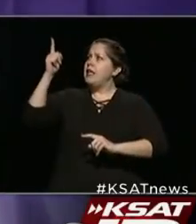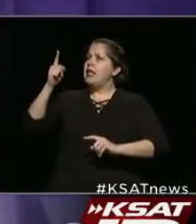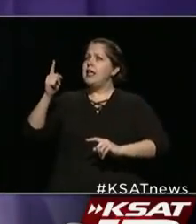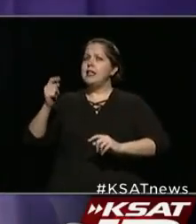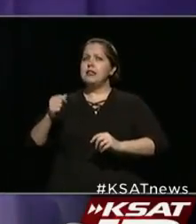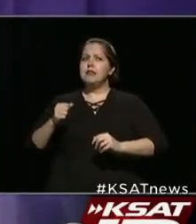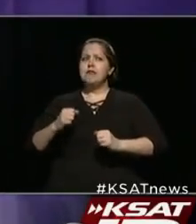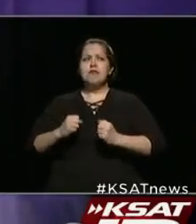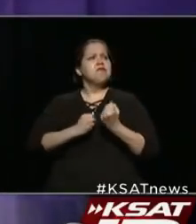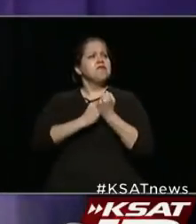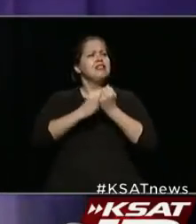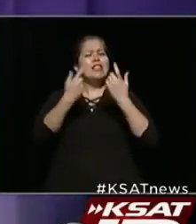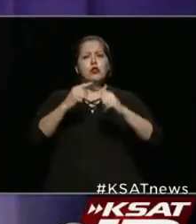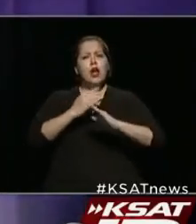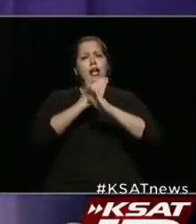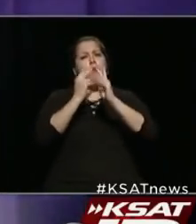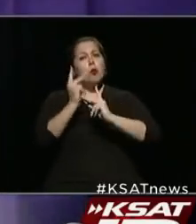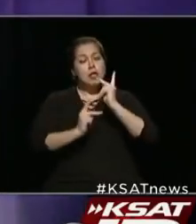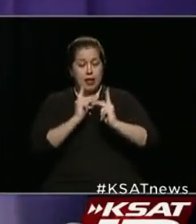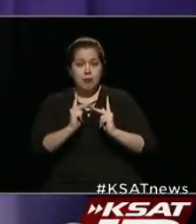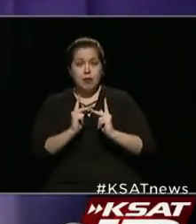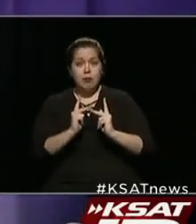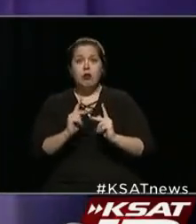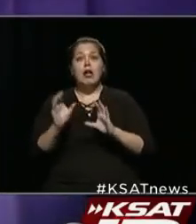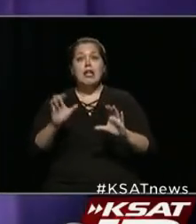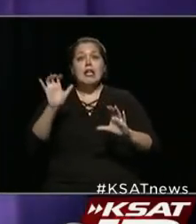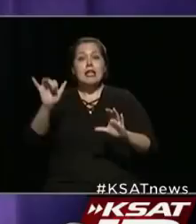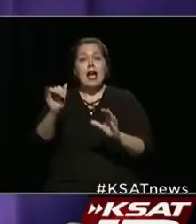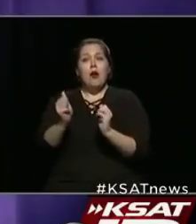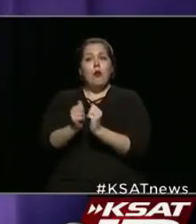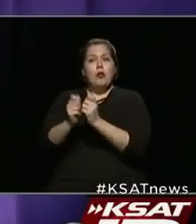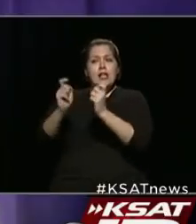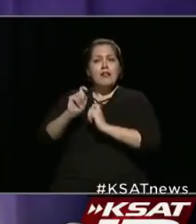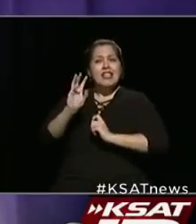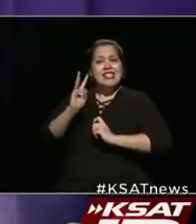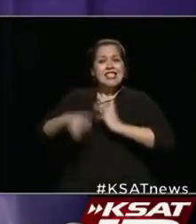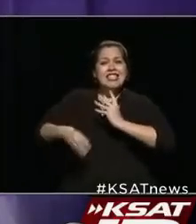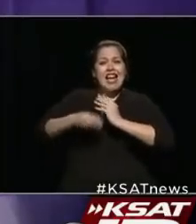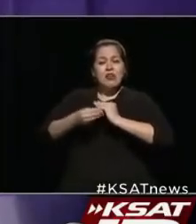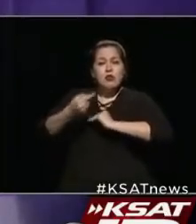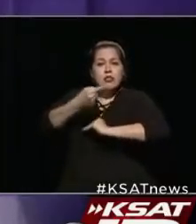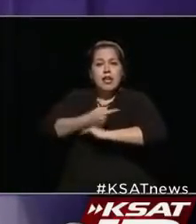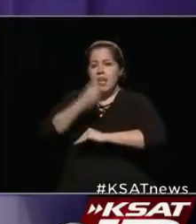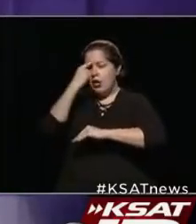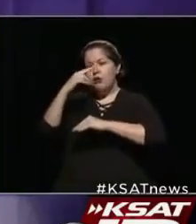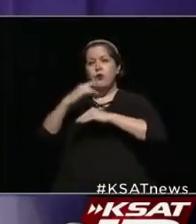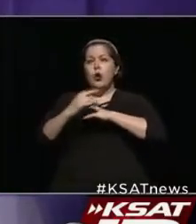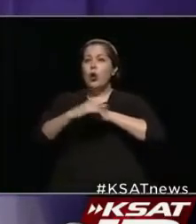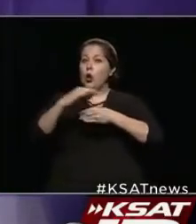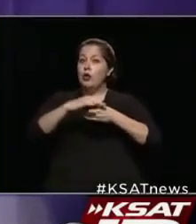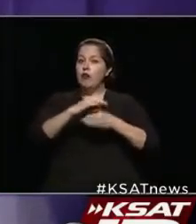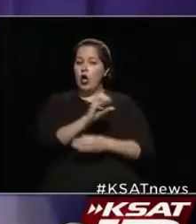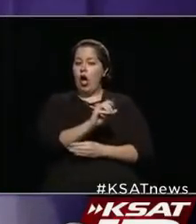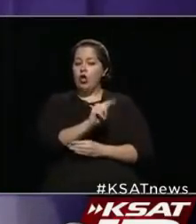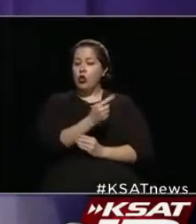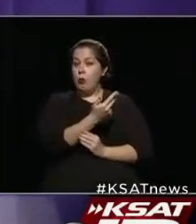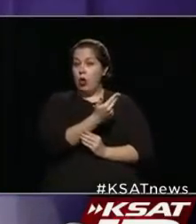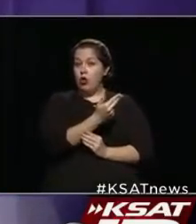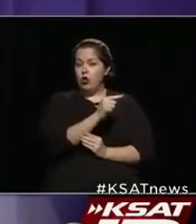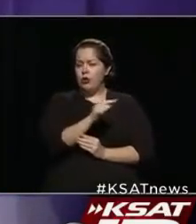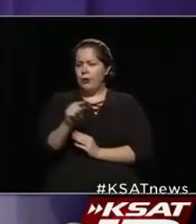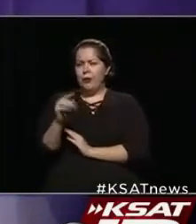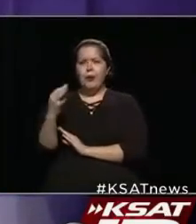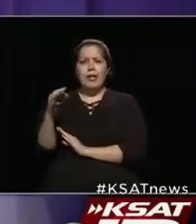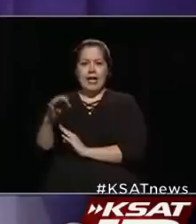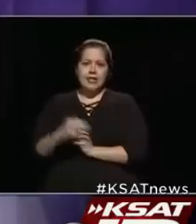he's trying to protect people, and he did that with giving us six extra days for the early vote from October the 13th to the